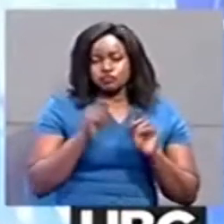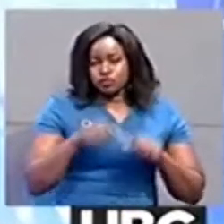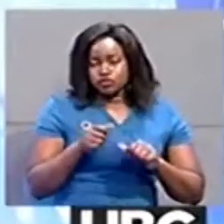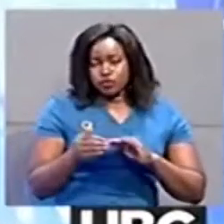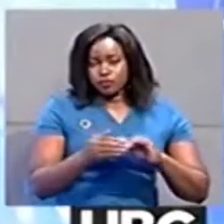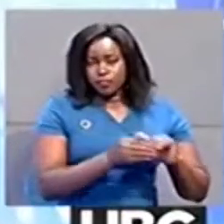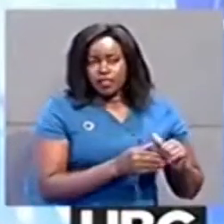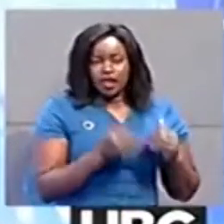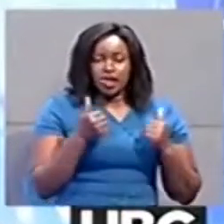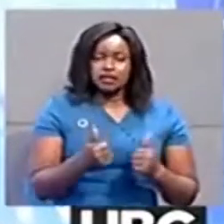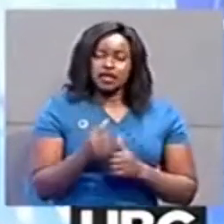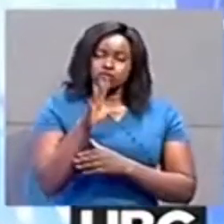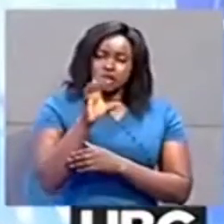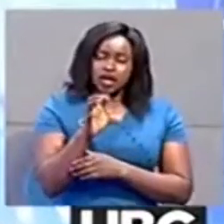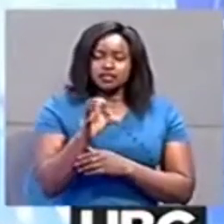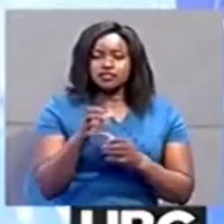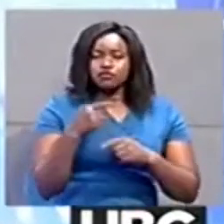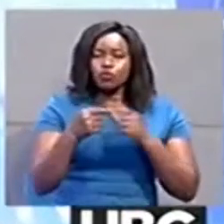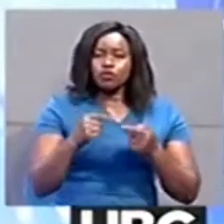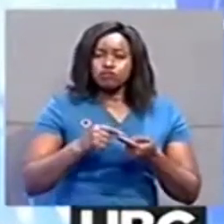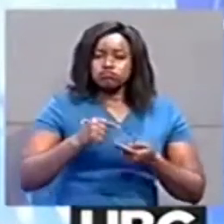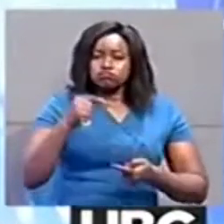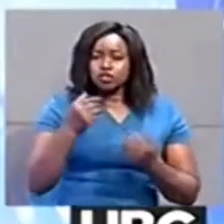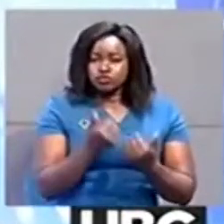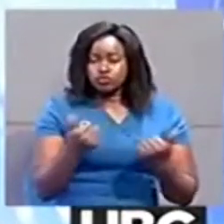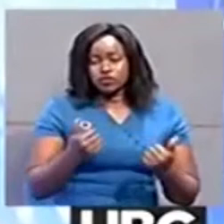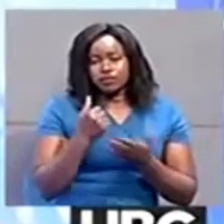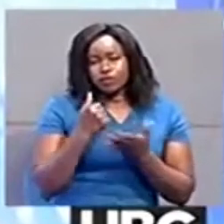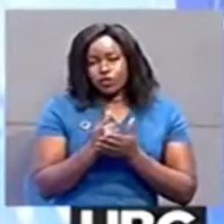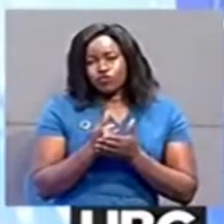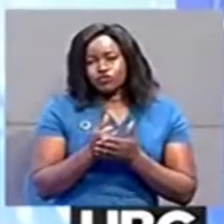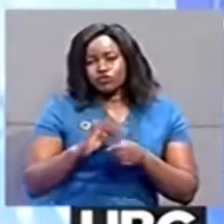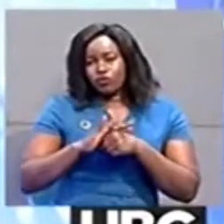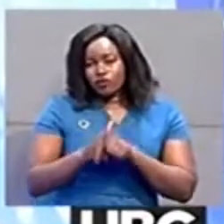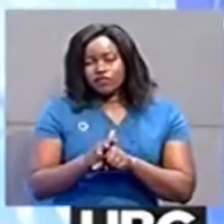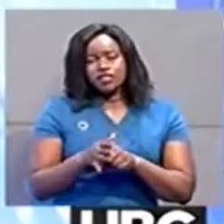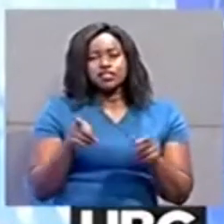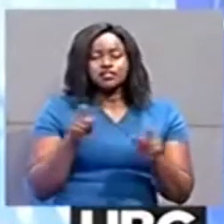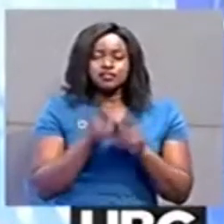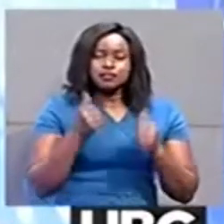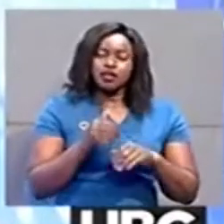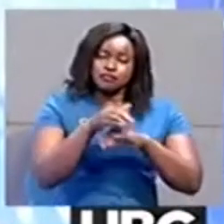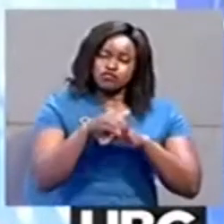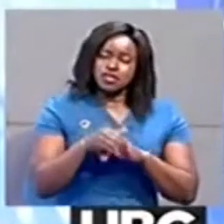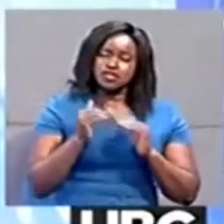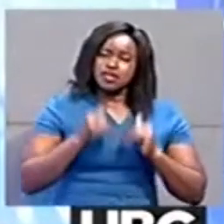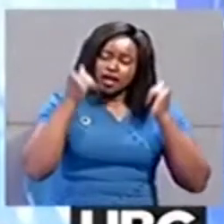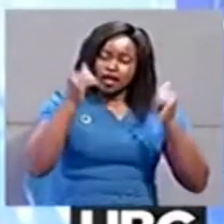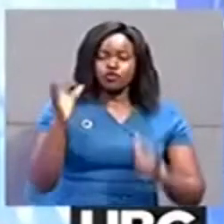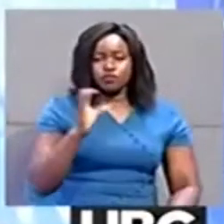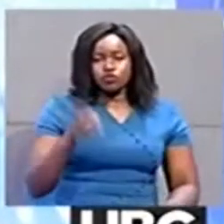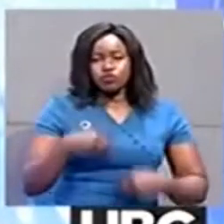Now, the increasing number of cancer-related cases among children due to the COVID-19 impact has prompted the British High Commission to provide